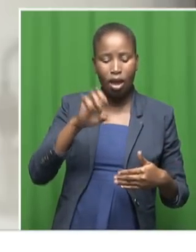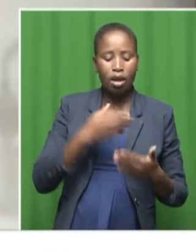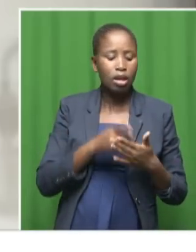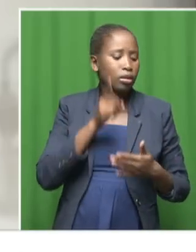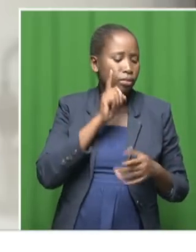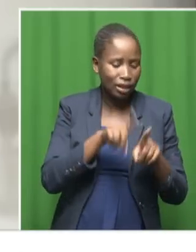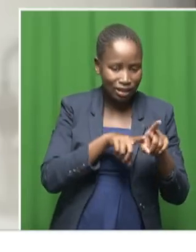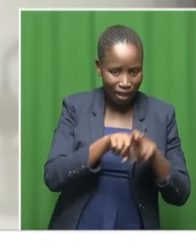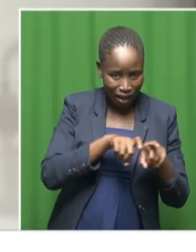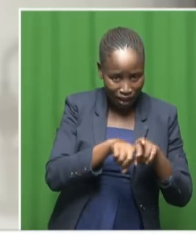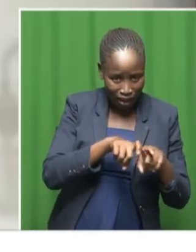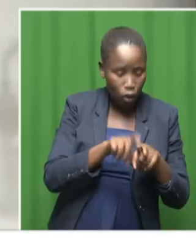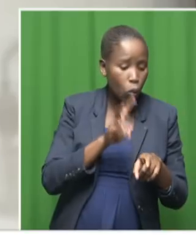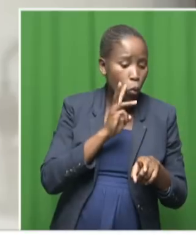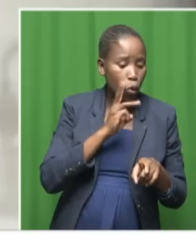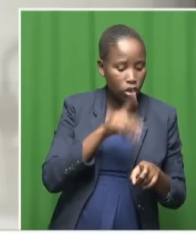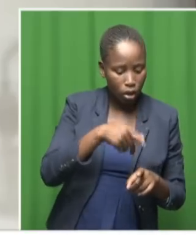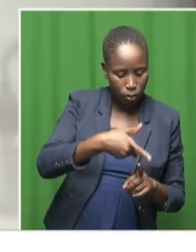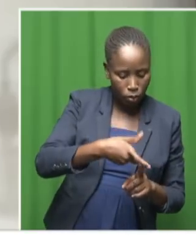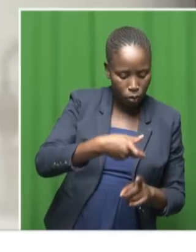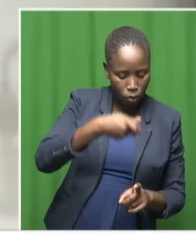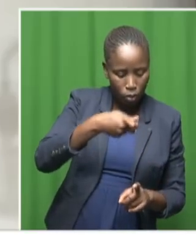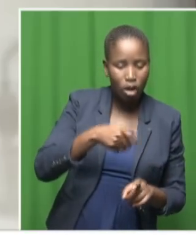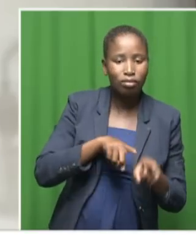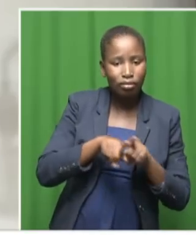day until we can get the